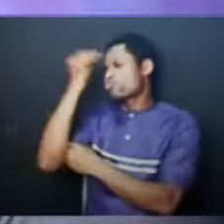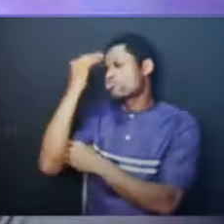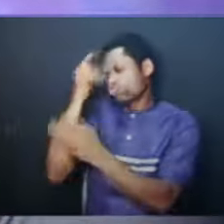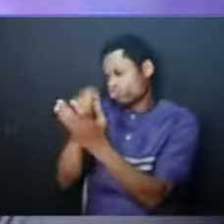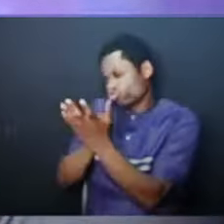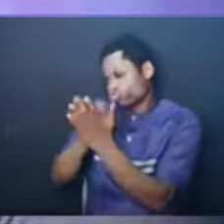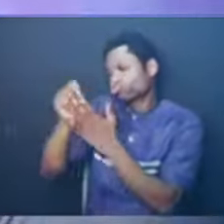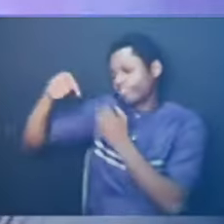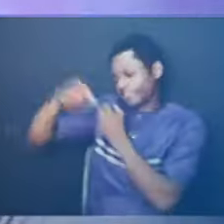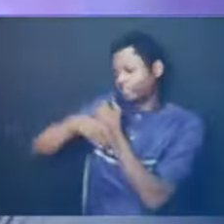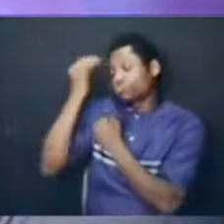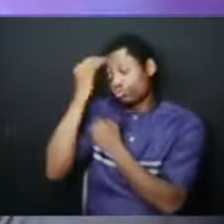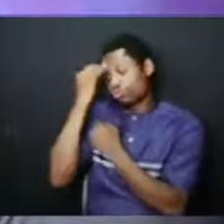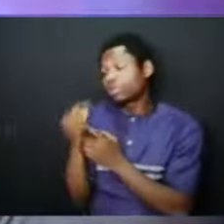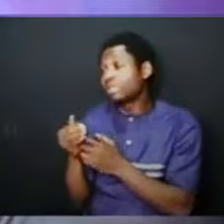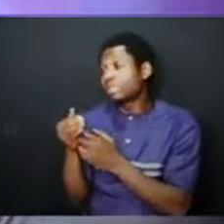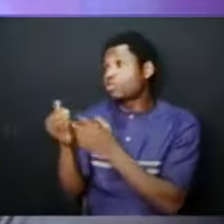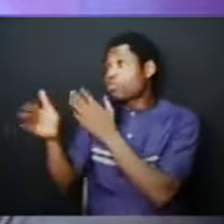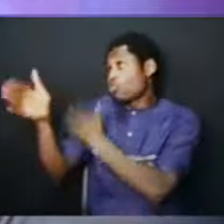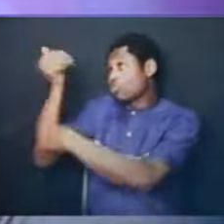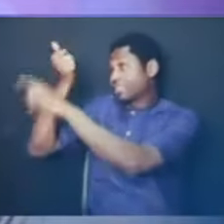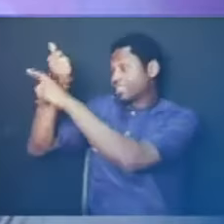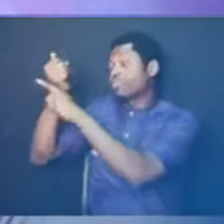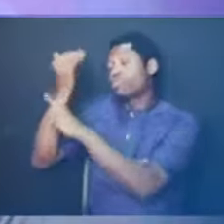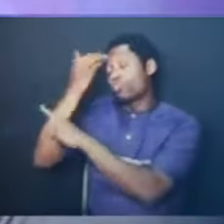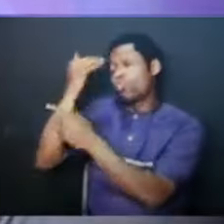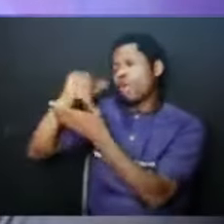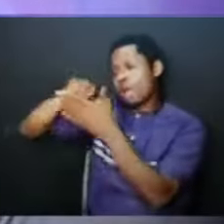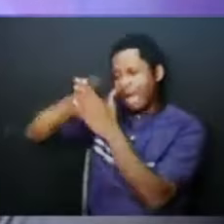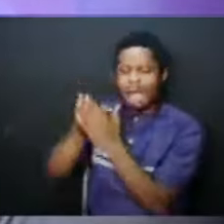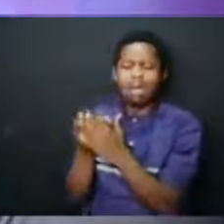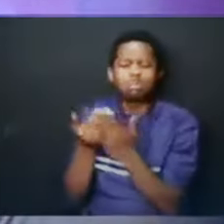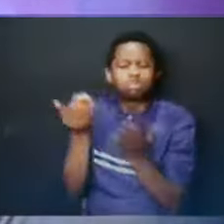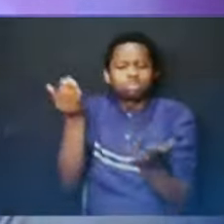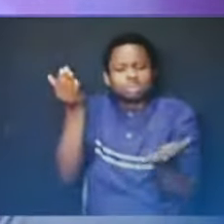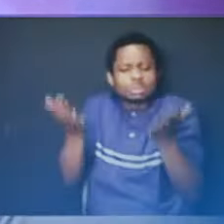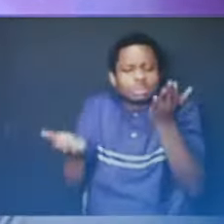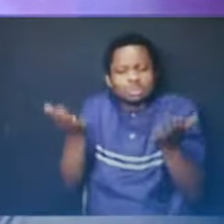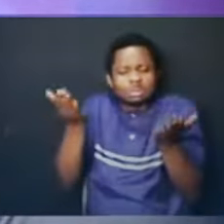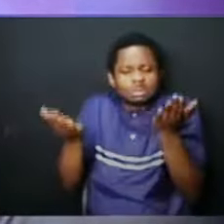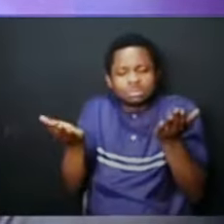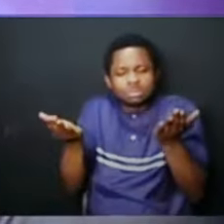He knows how to weigh it. Proverbs 24,